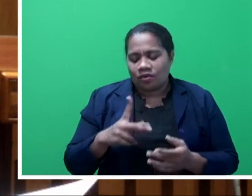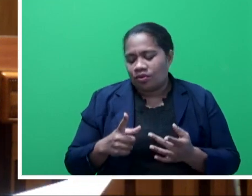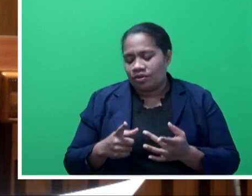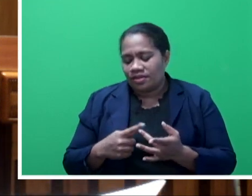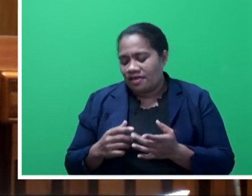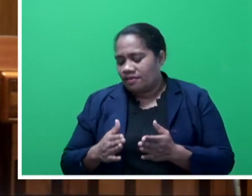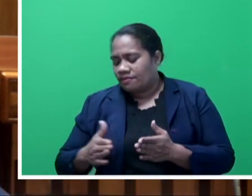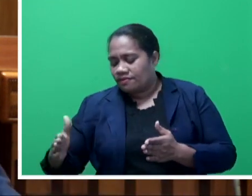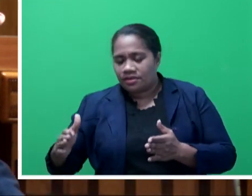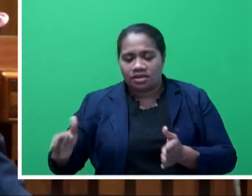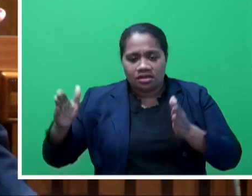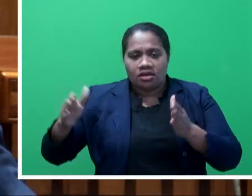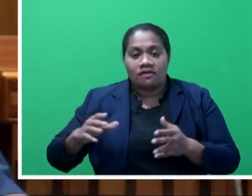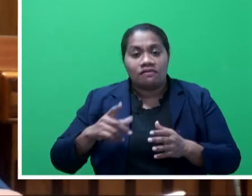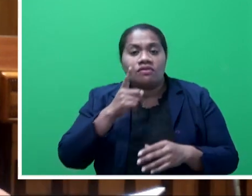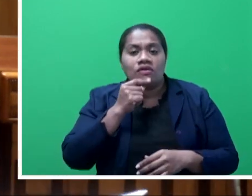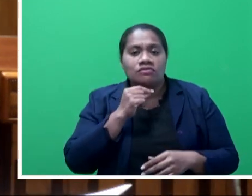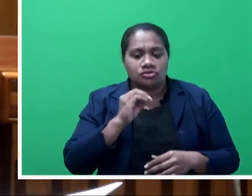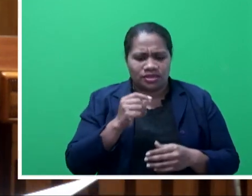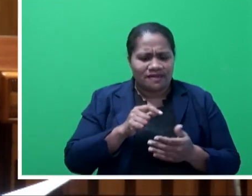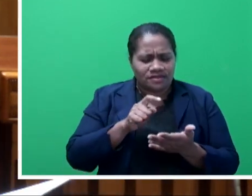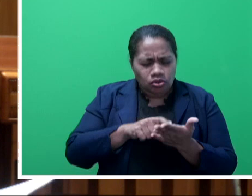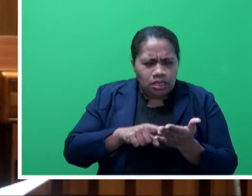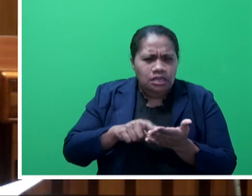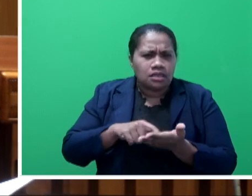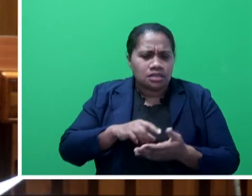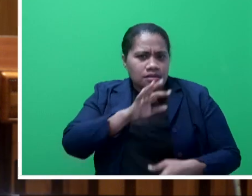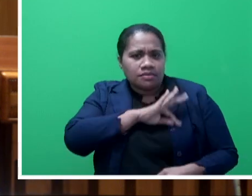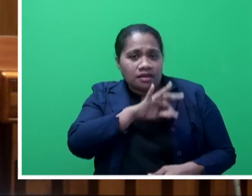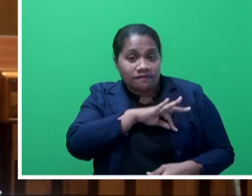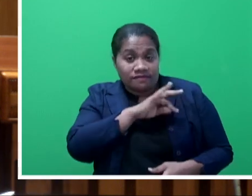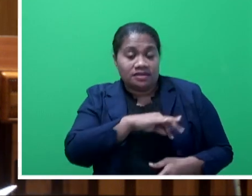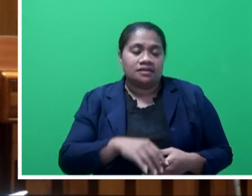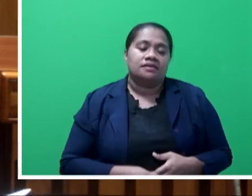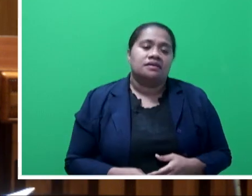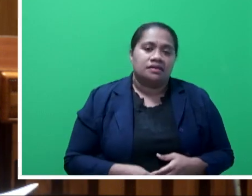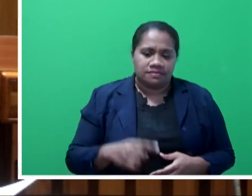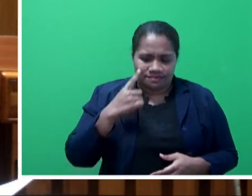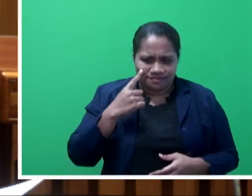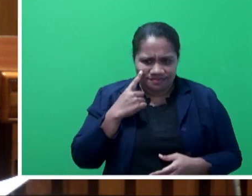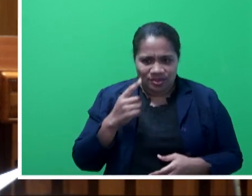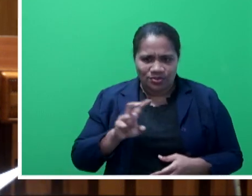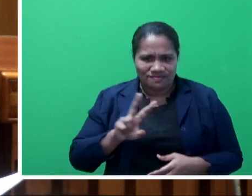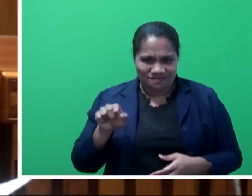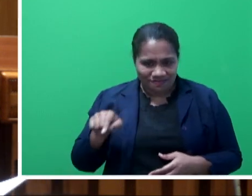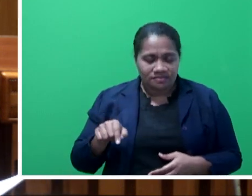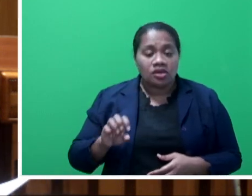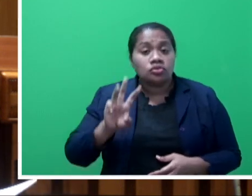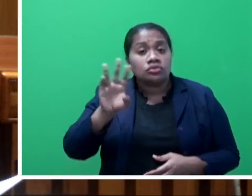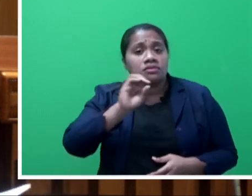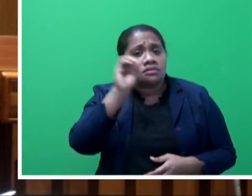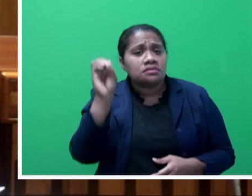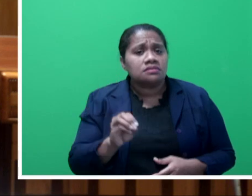They have calculated the implied interest benefit and determined its net present value. The 3%